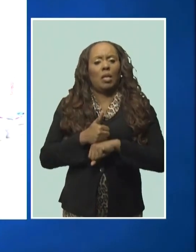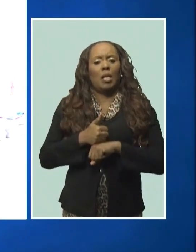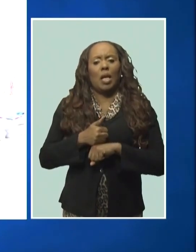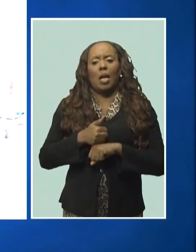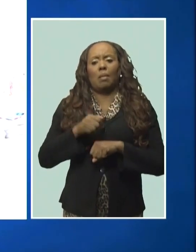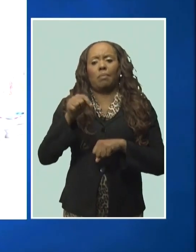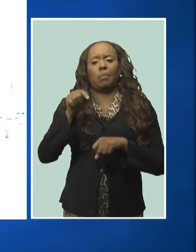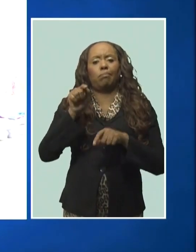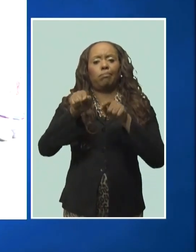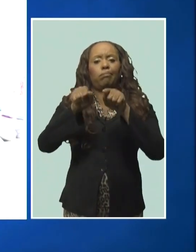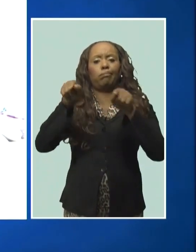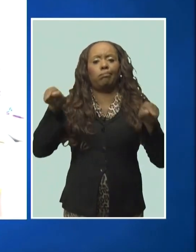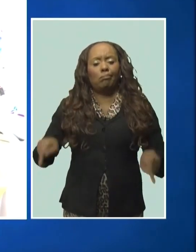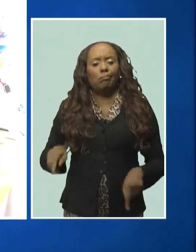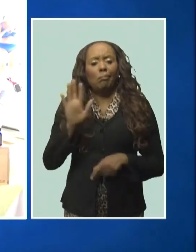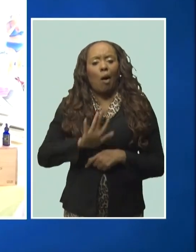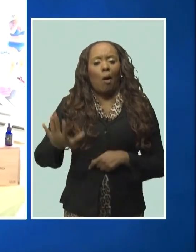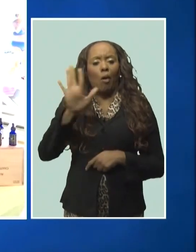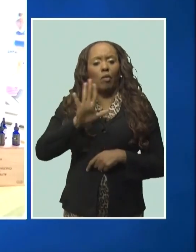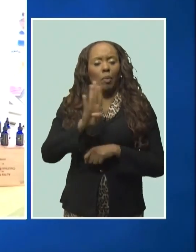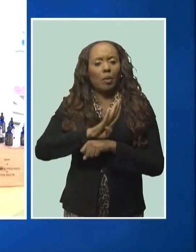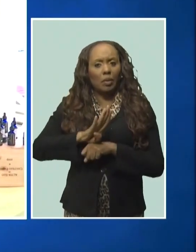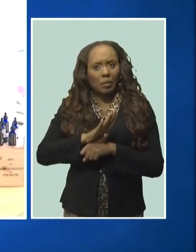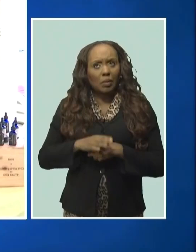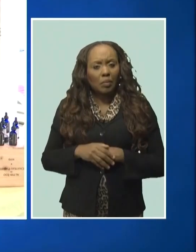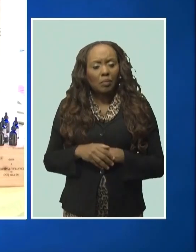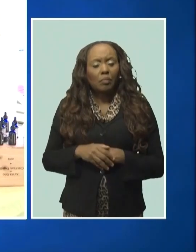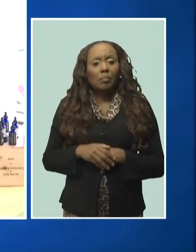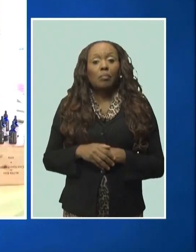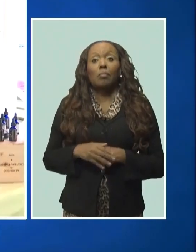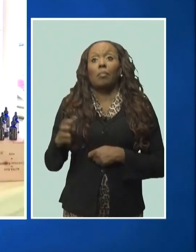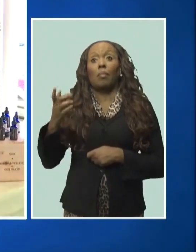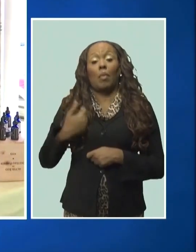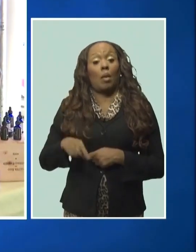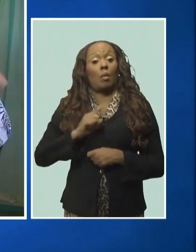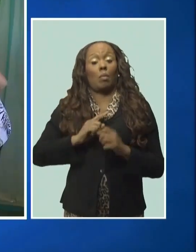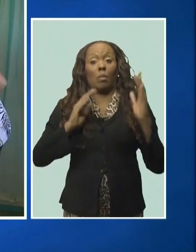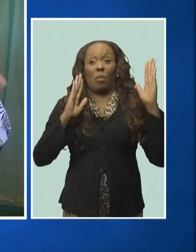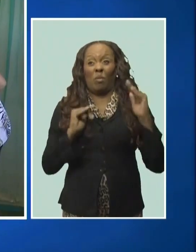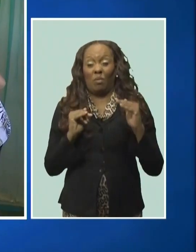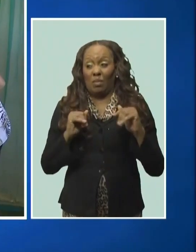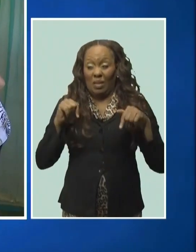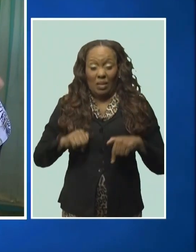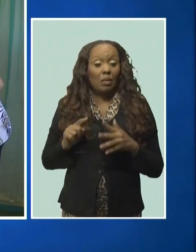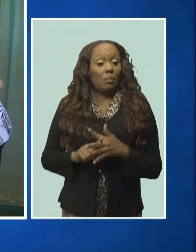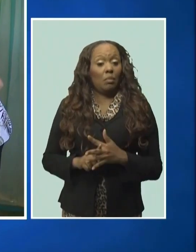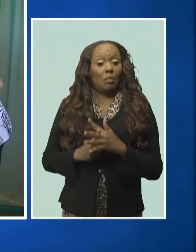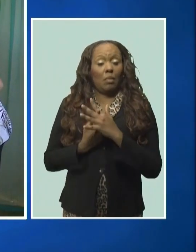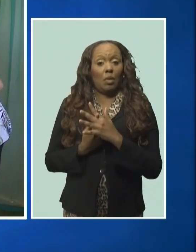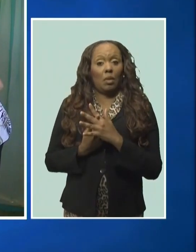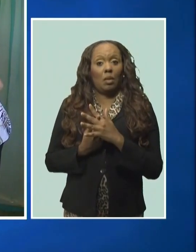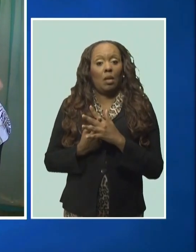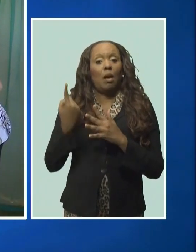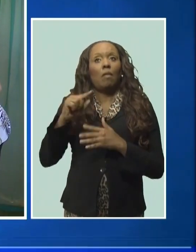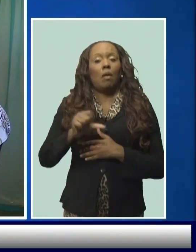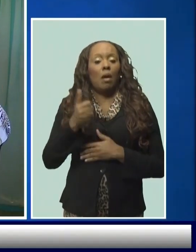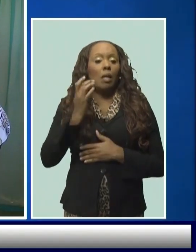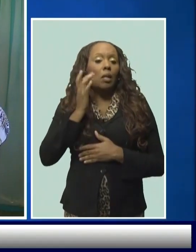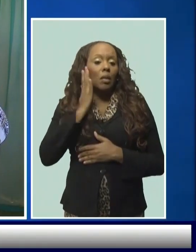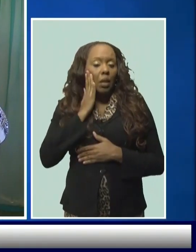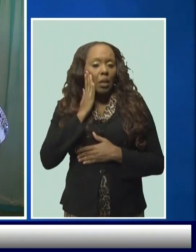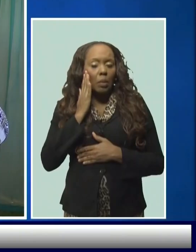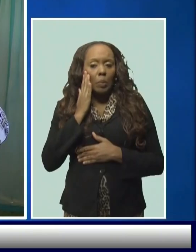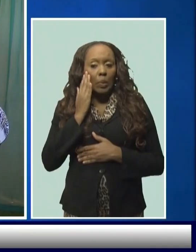their market-ready workshop. We are hoping that this is just the launching pad for other hotels to